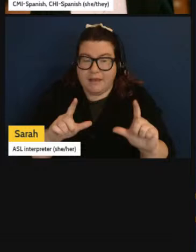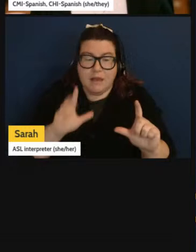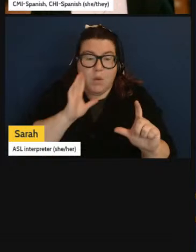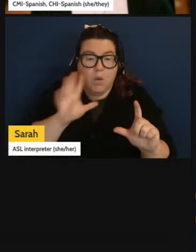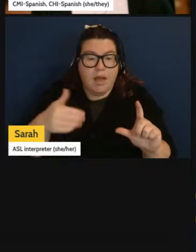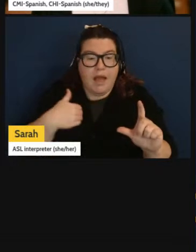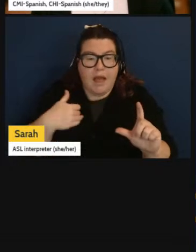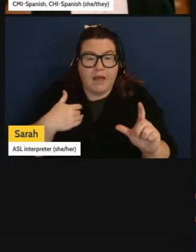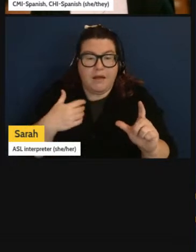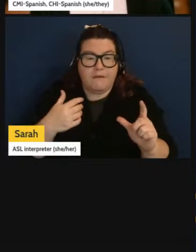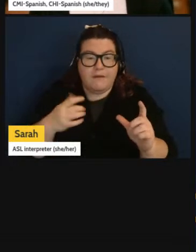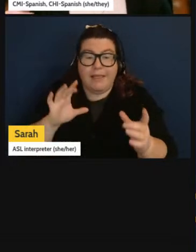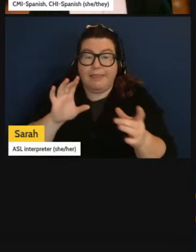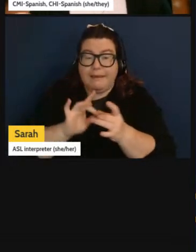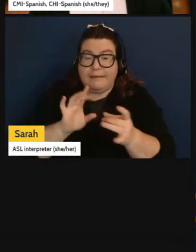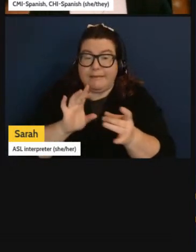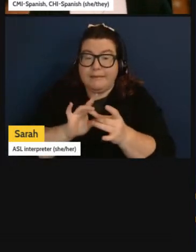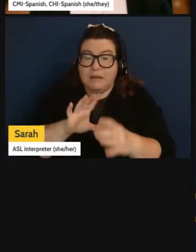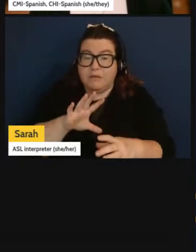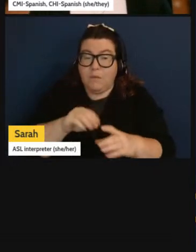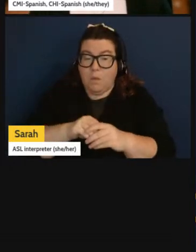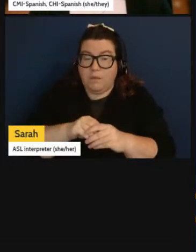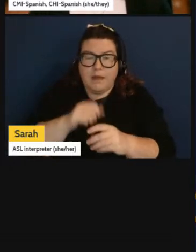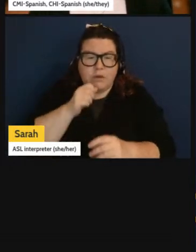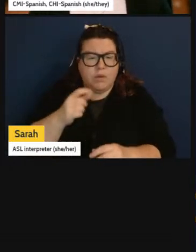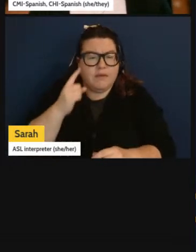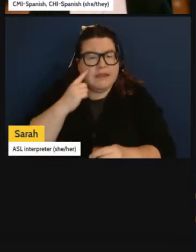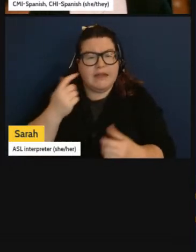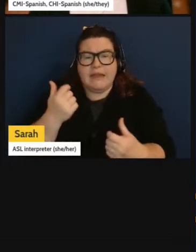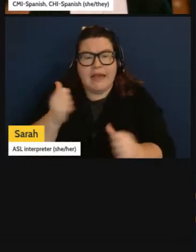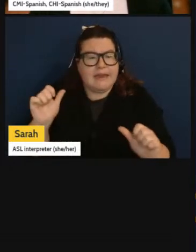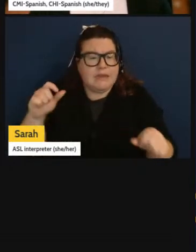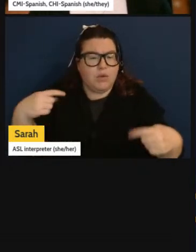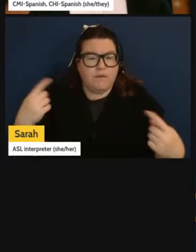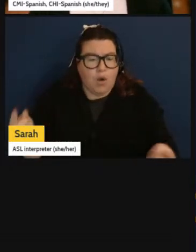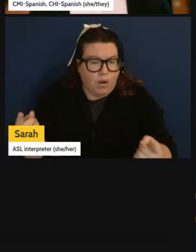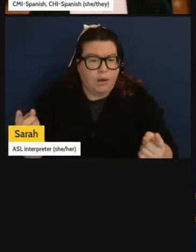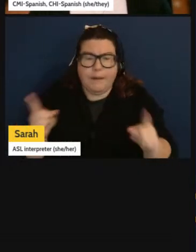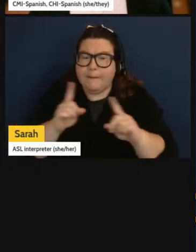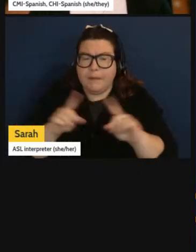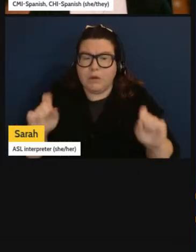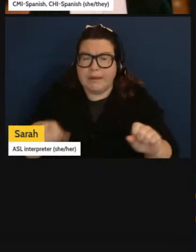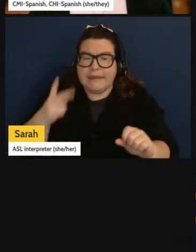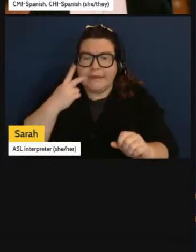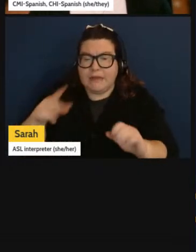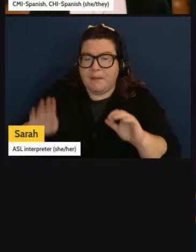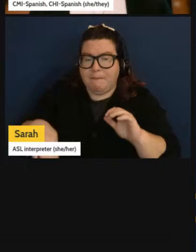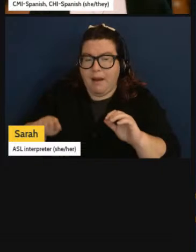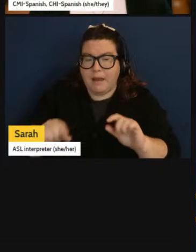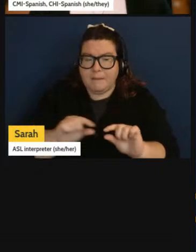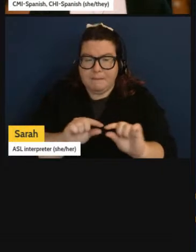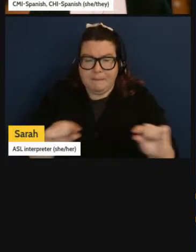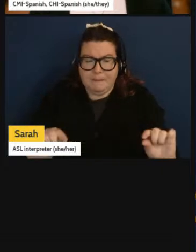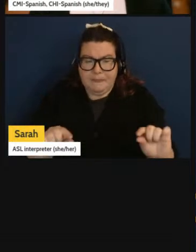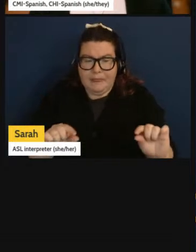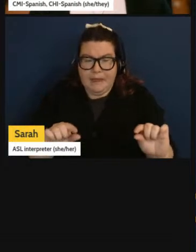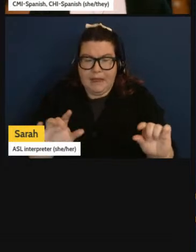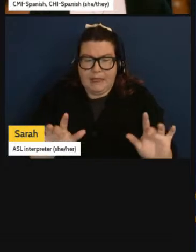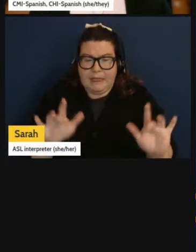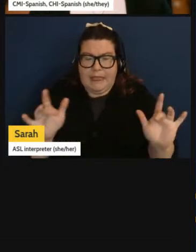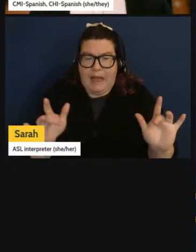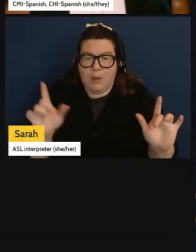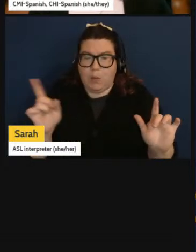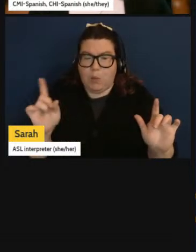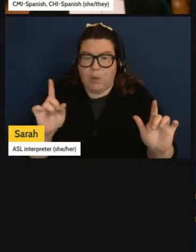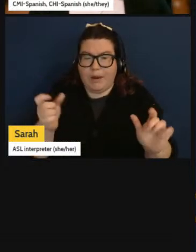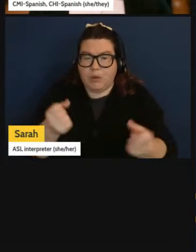of links in them. I don't think there were any links thus far, but you can see at the bottom of my slides where I use sources.